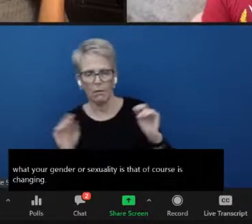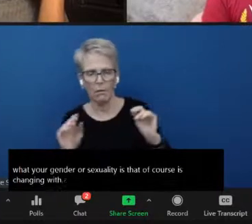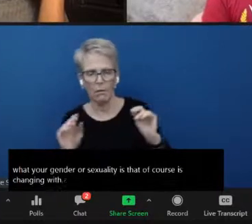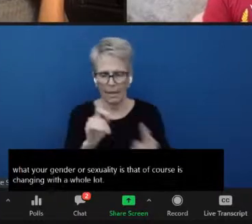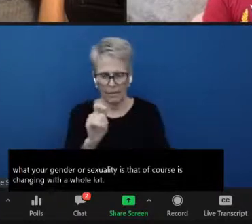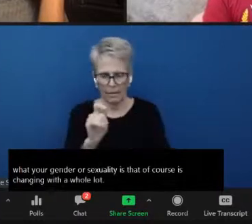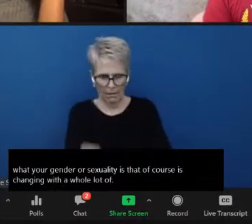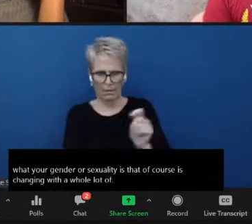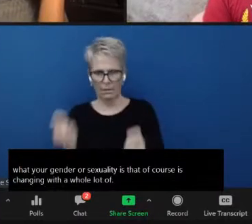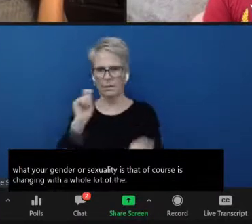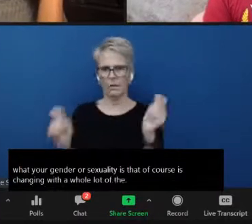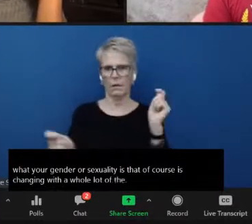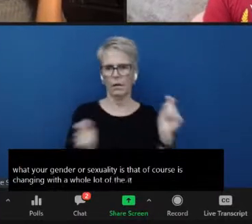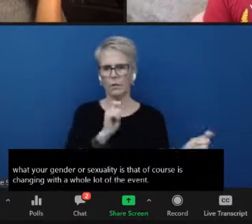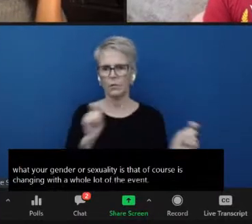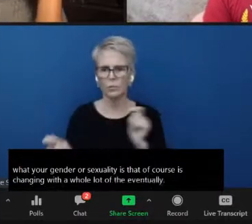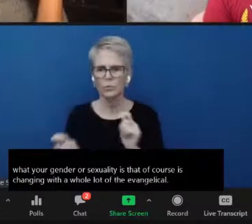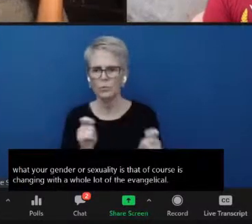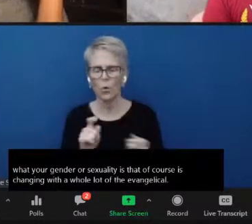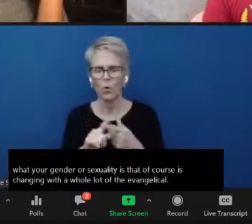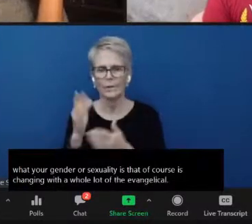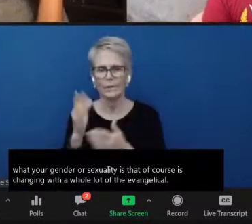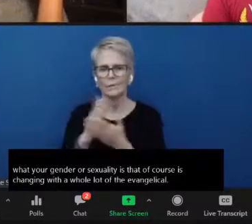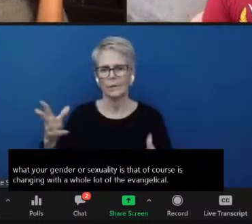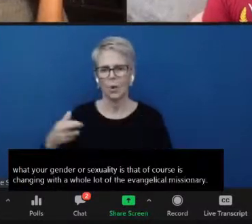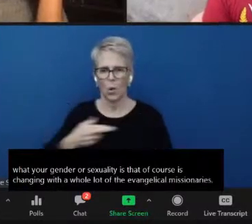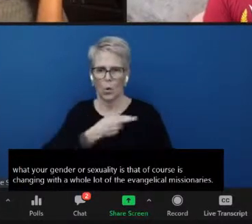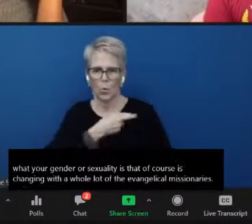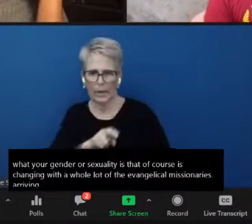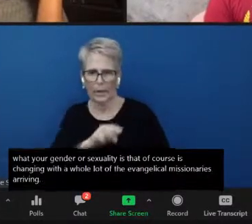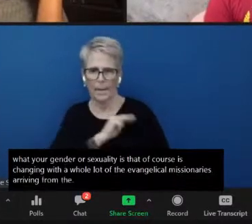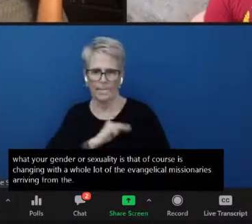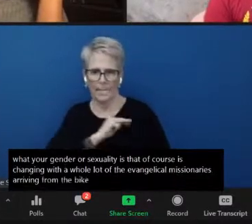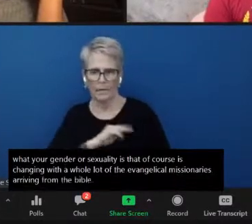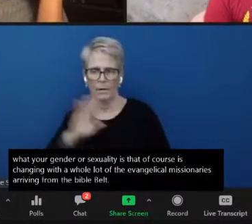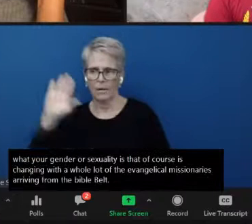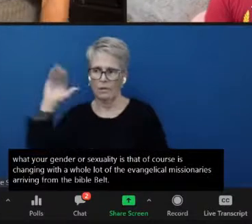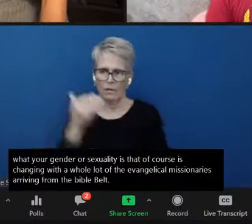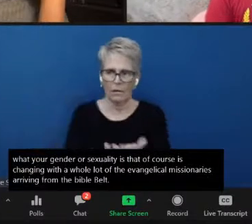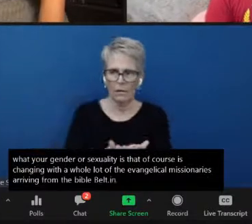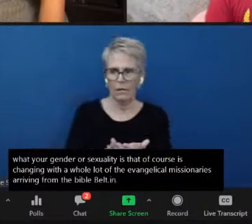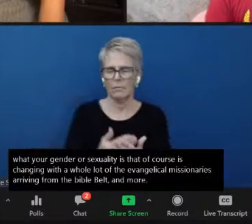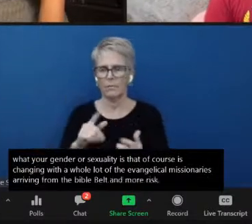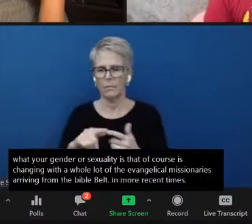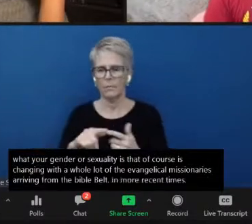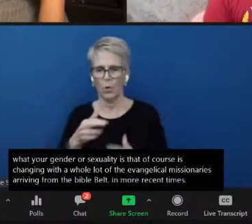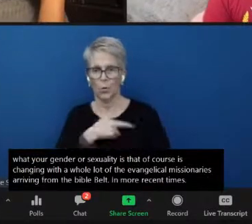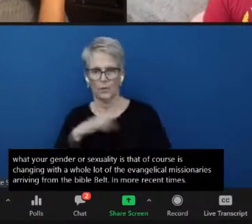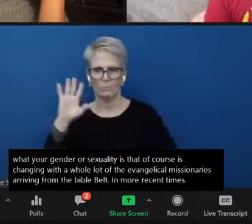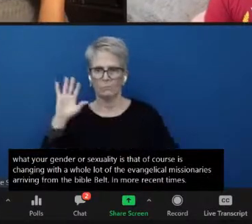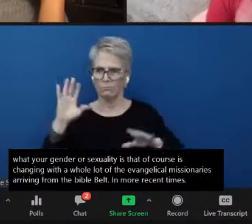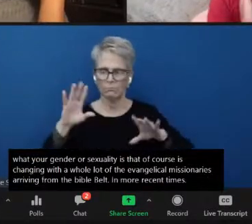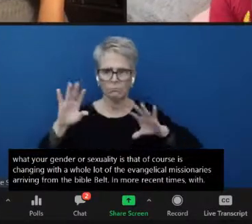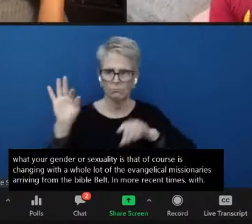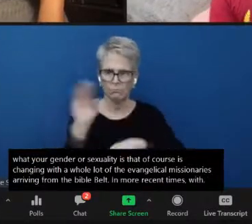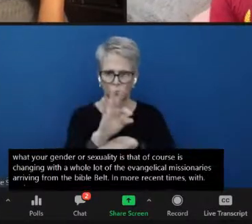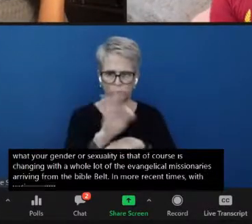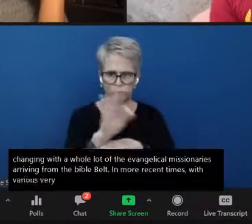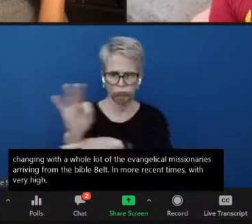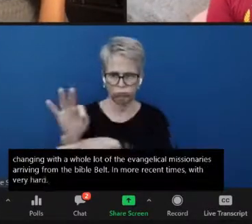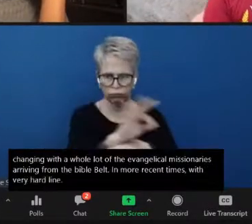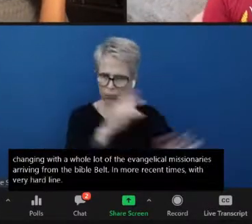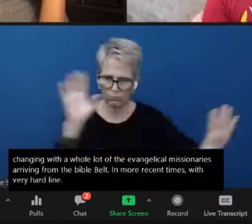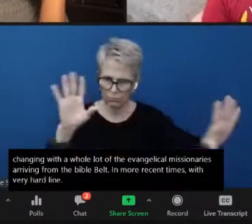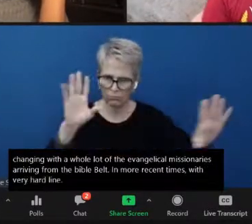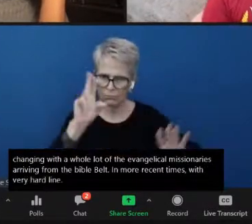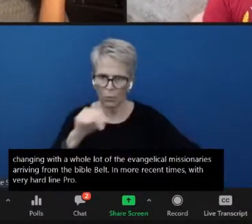a whole lot of the evangelical missionaries arriving from the Bible Belt in more recent times, with very